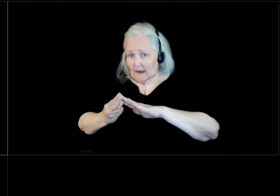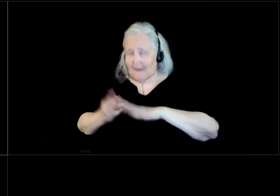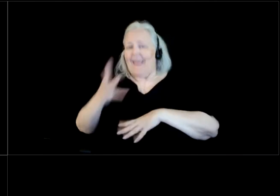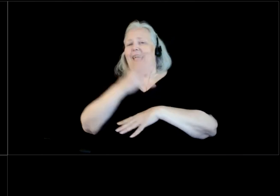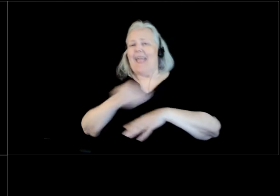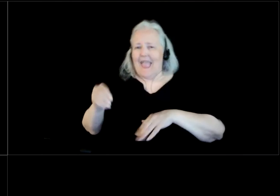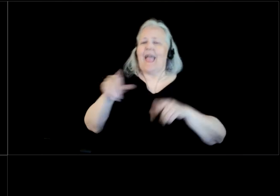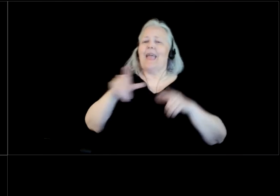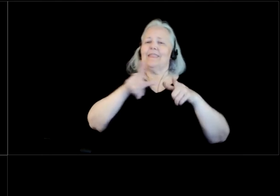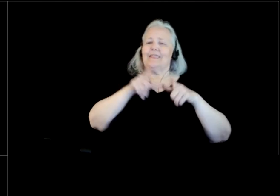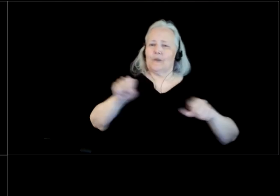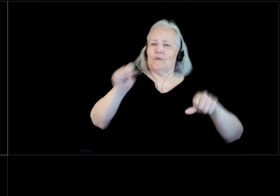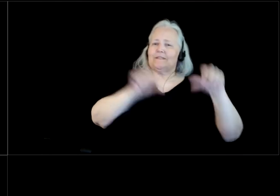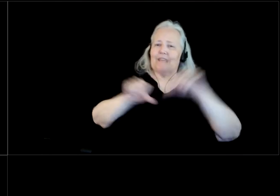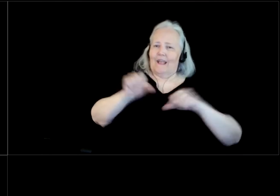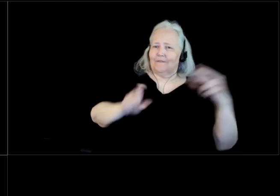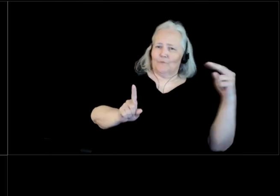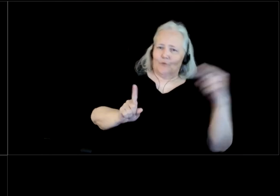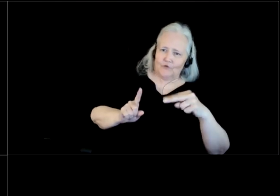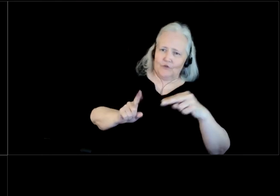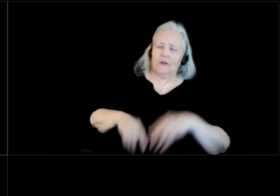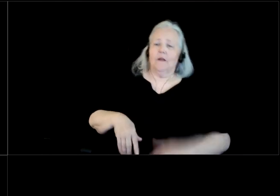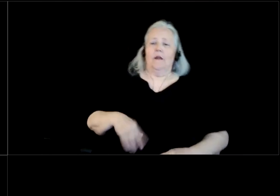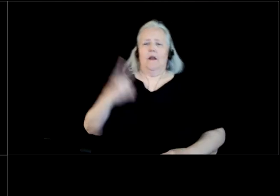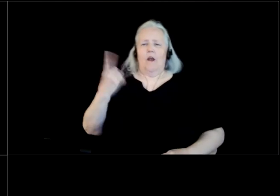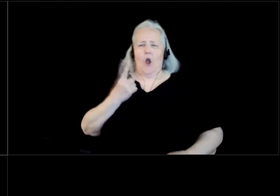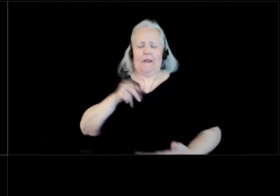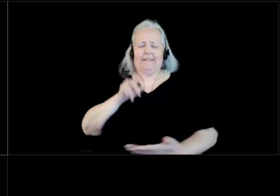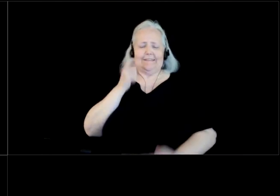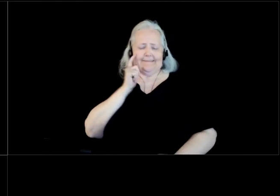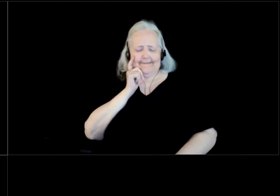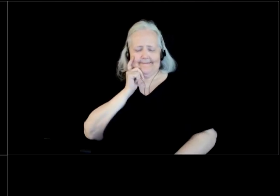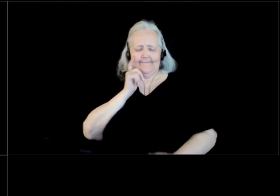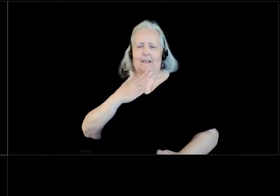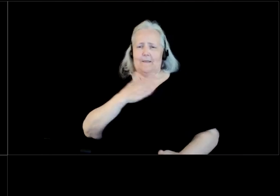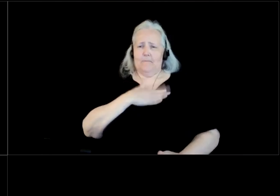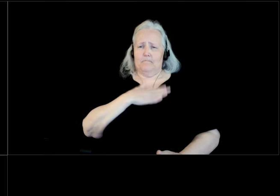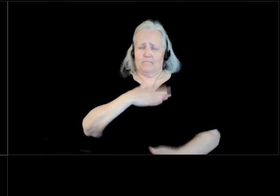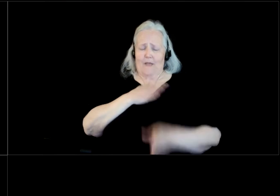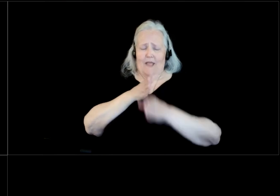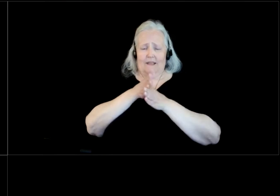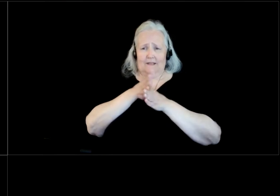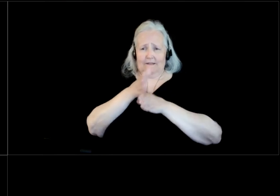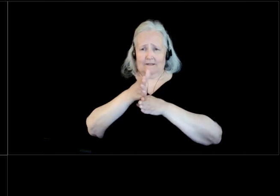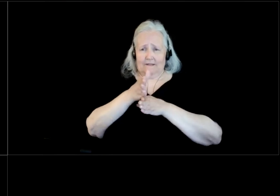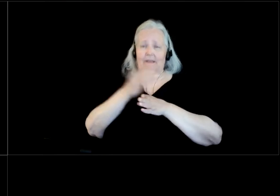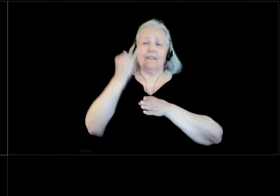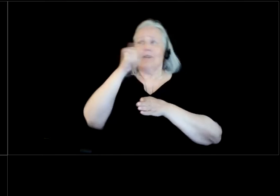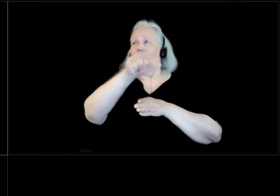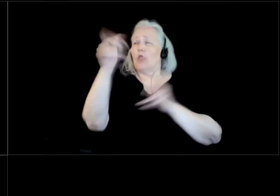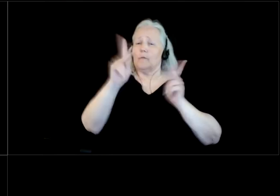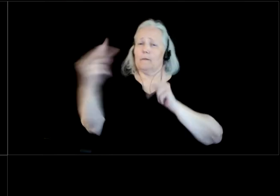linguists, you're constantly thinking of how does your discipline make sense to other people? And I